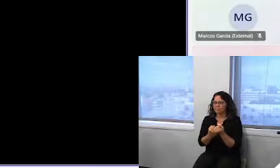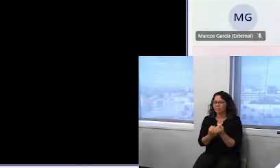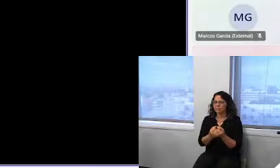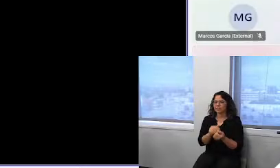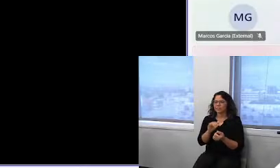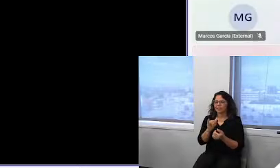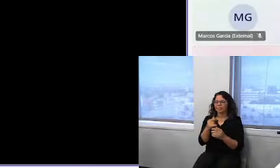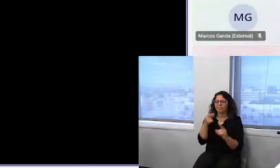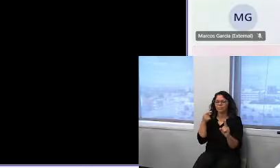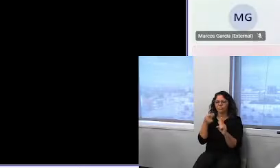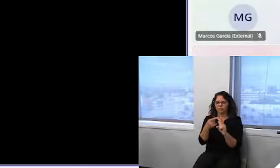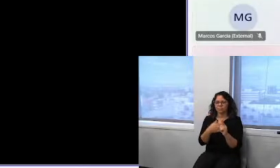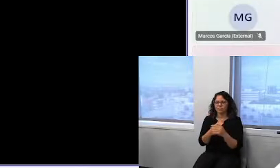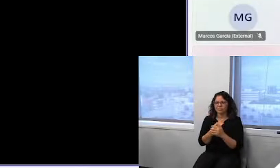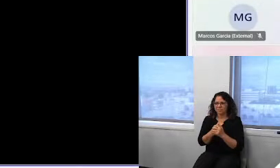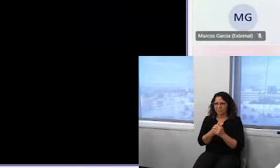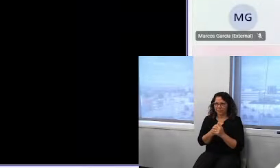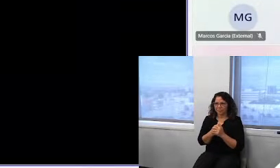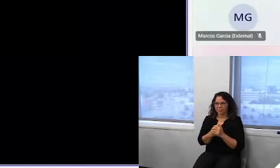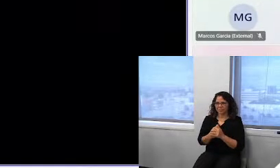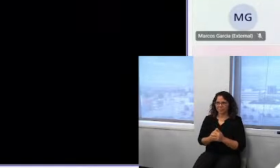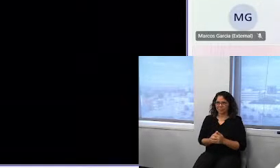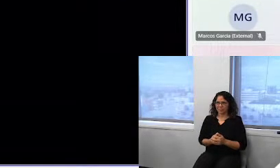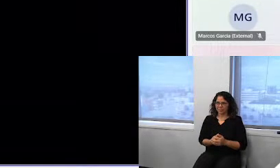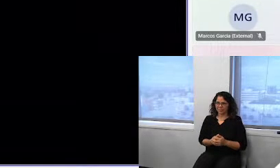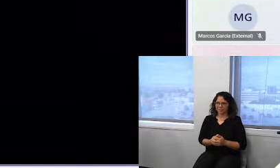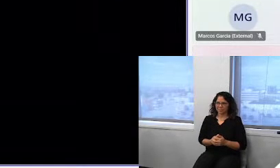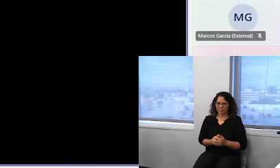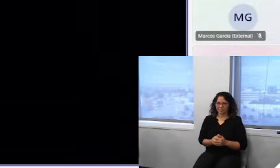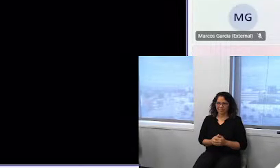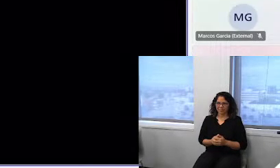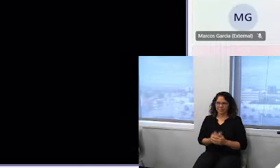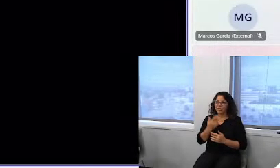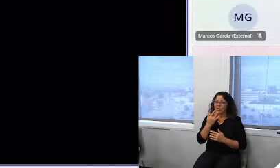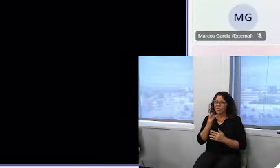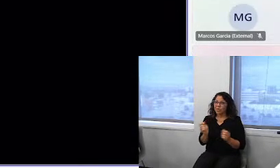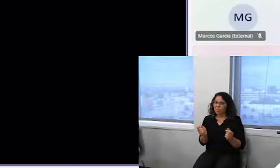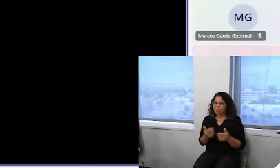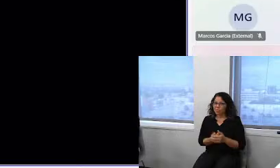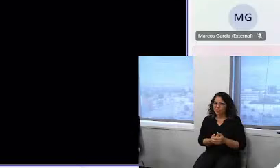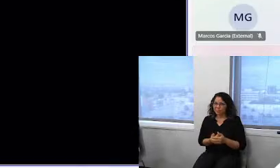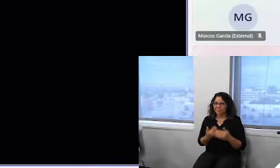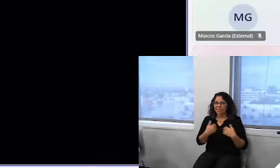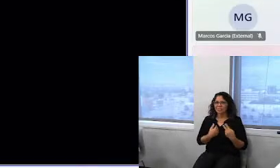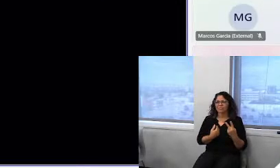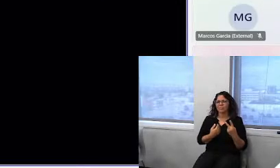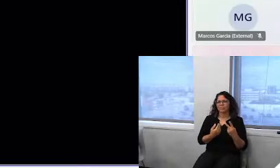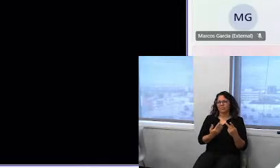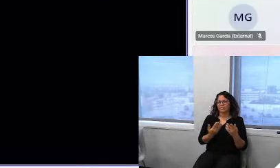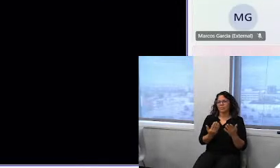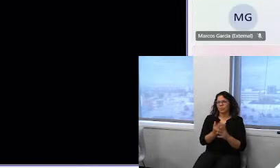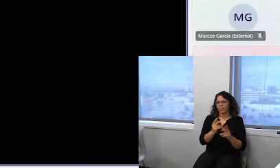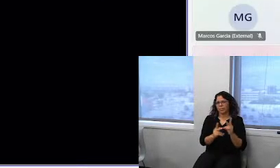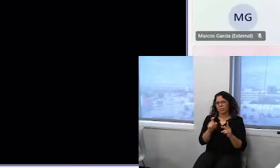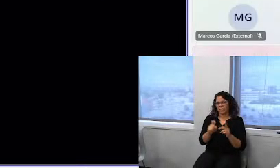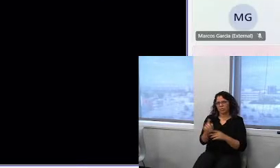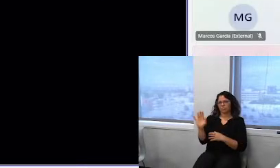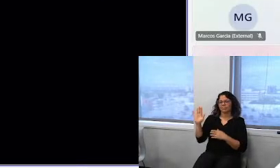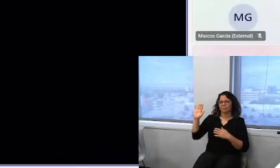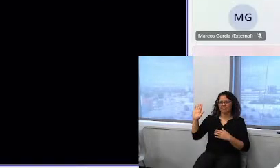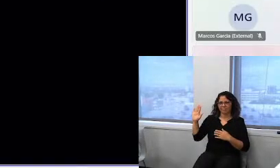to everybody. First, we have two new panelists whom I want to swear in. Mr. Judd, Ms. Bailey, would you stand, please?